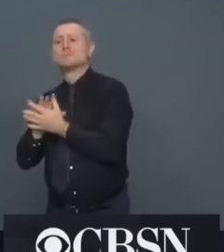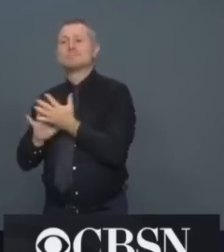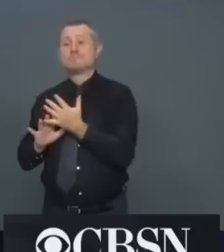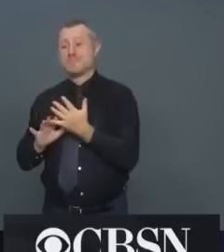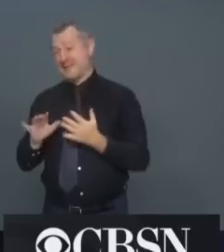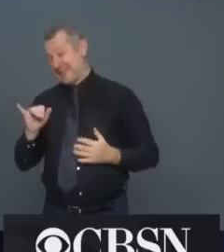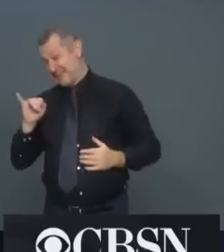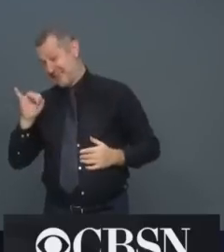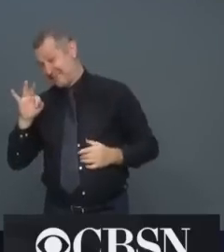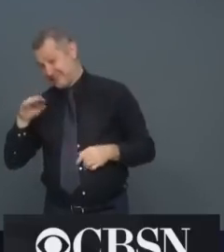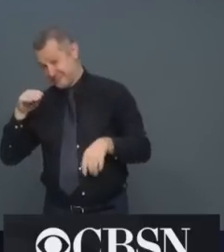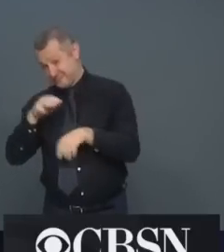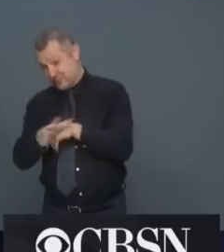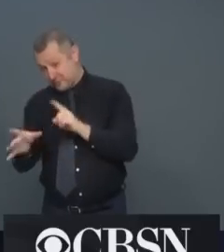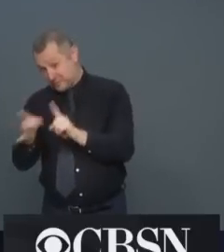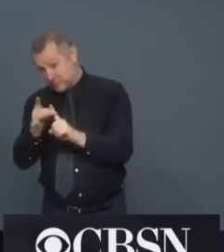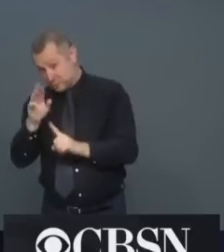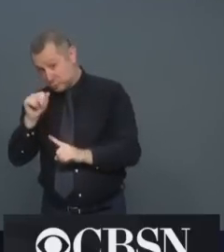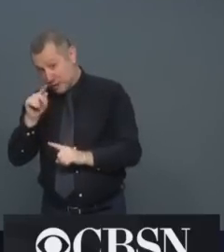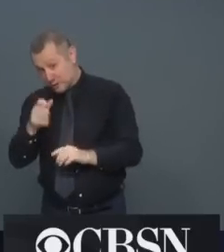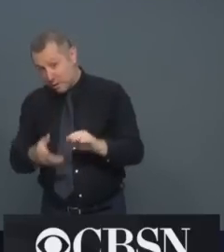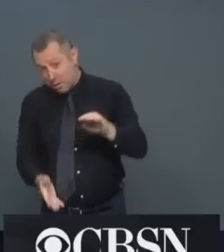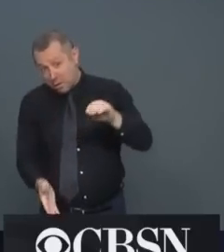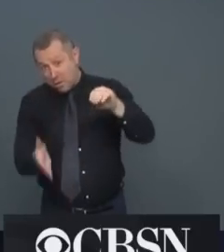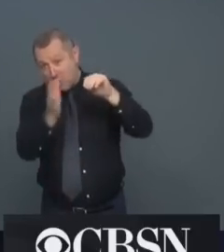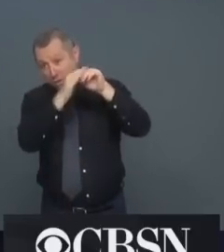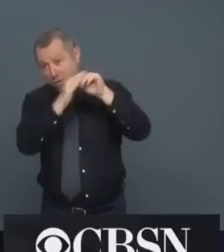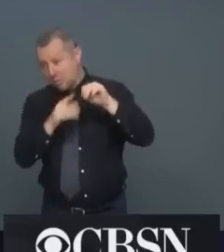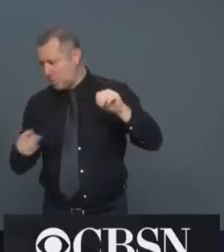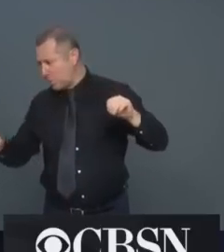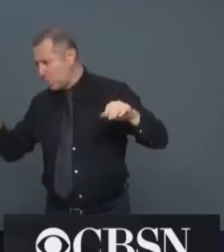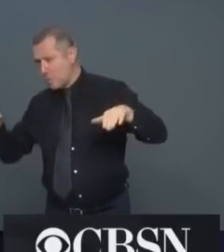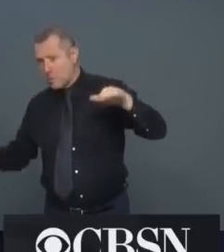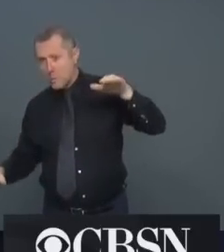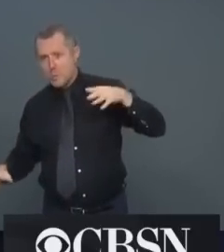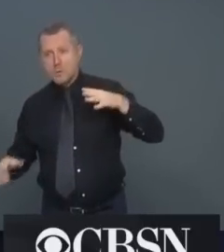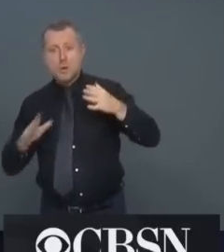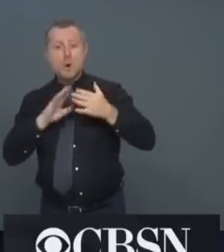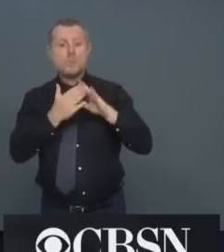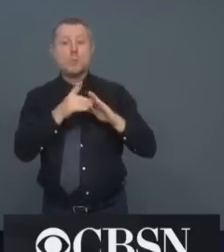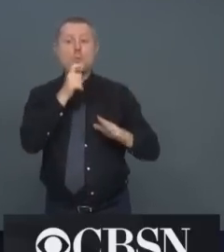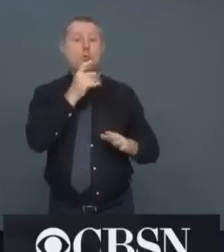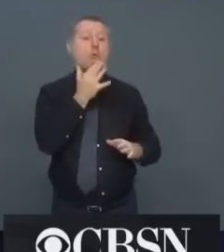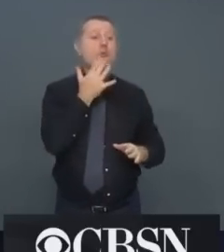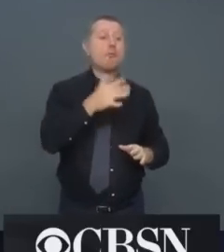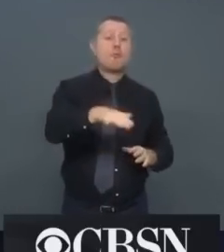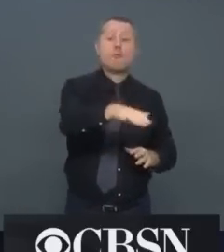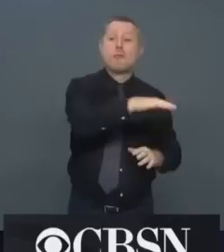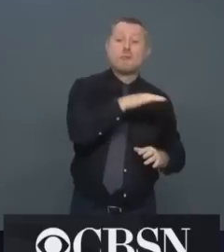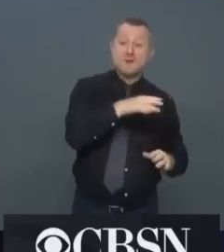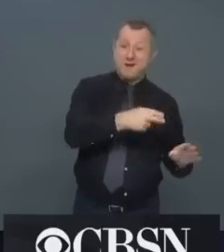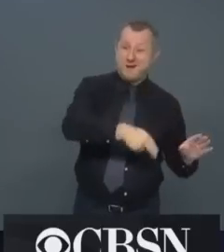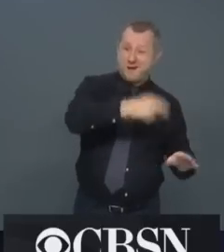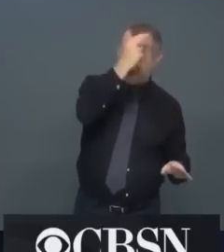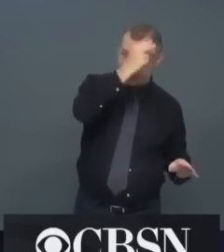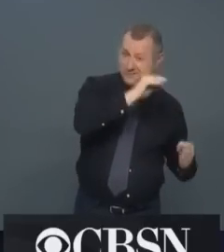rates. There is a higher infection rate in communities of color and communities that have